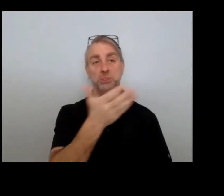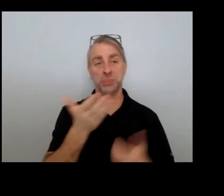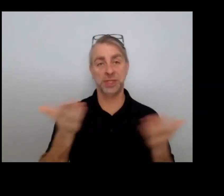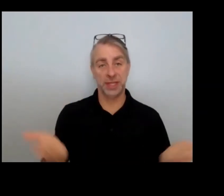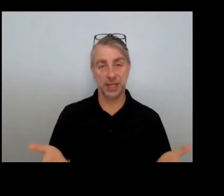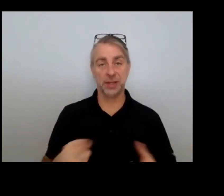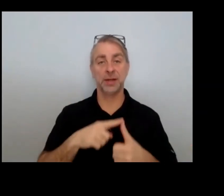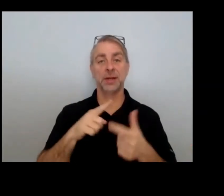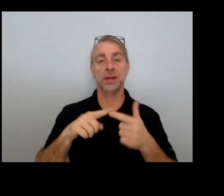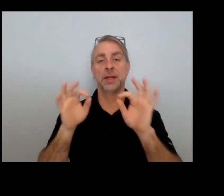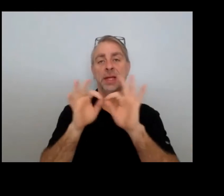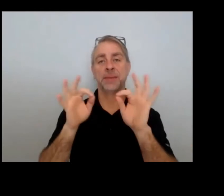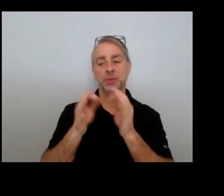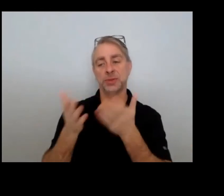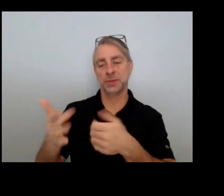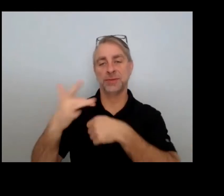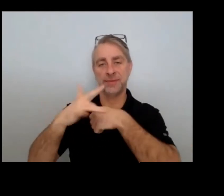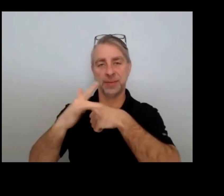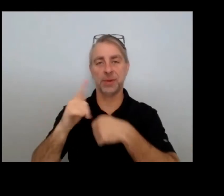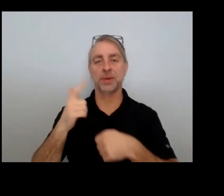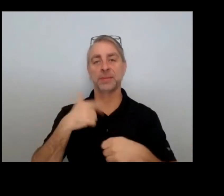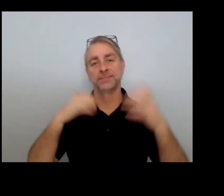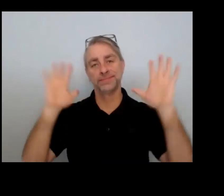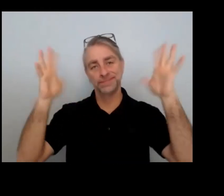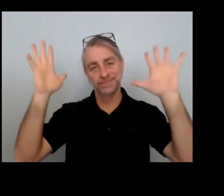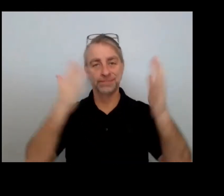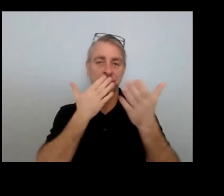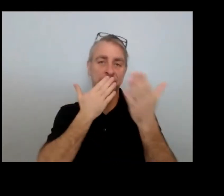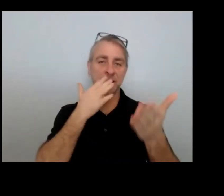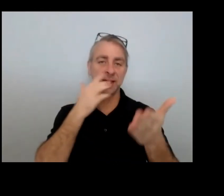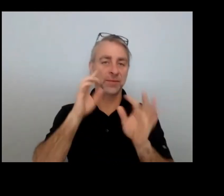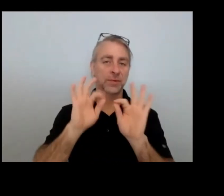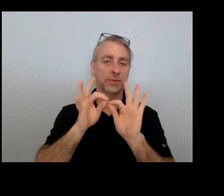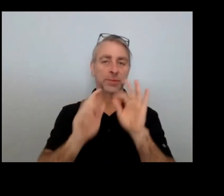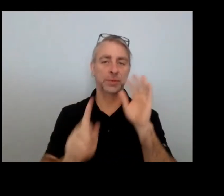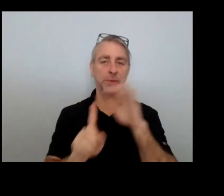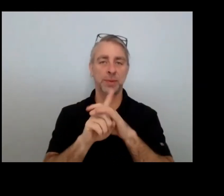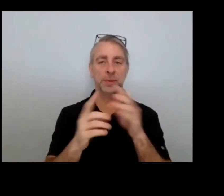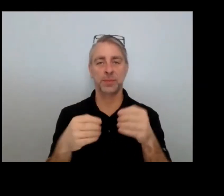and we thank our interpreters for providing those services.